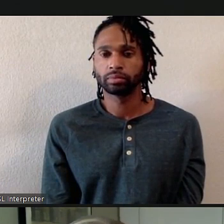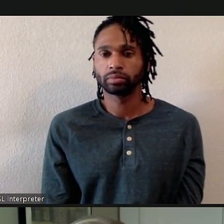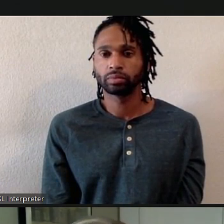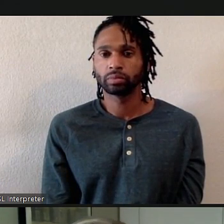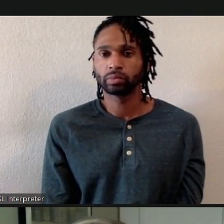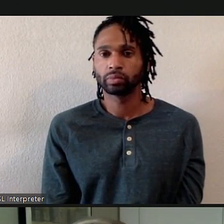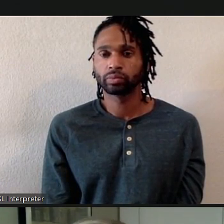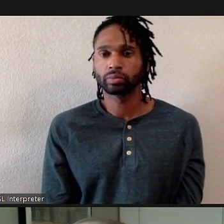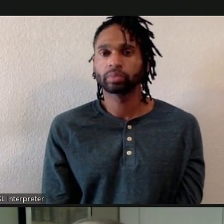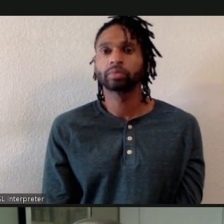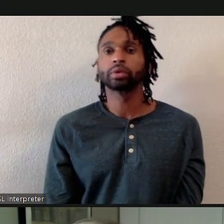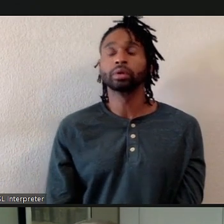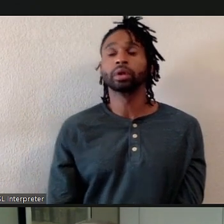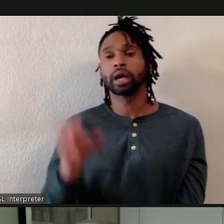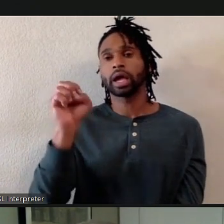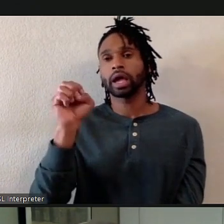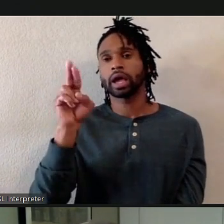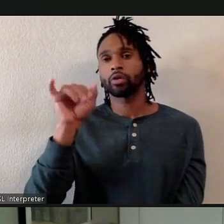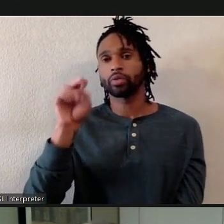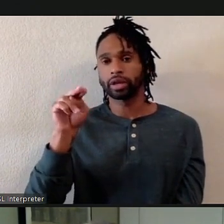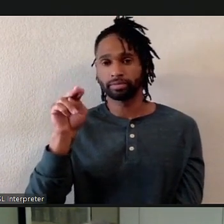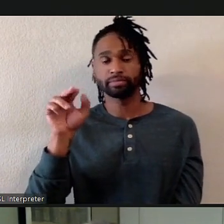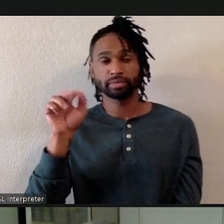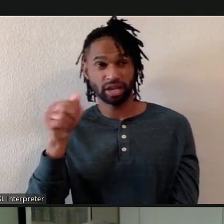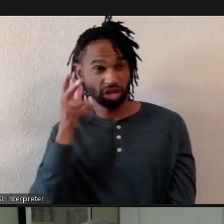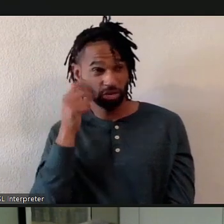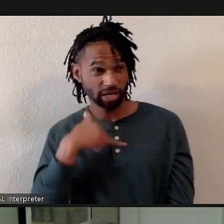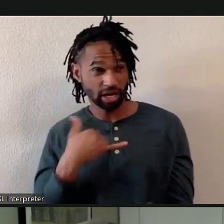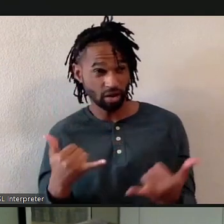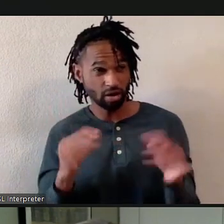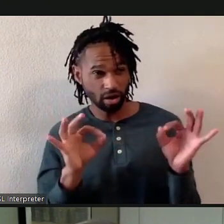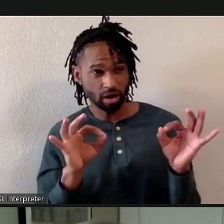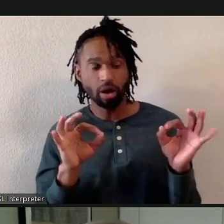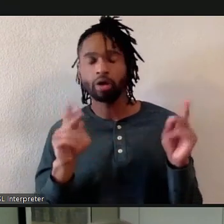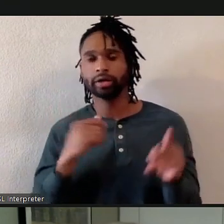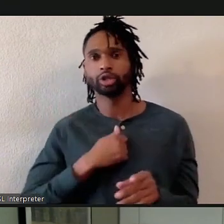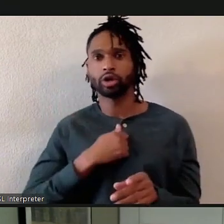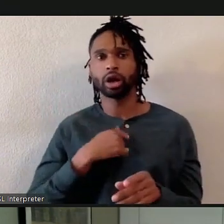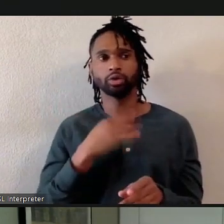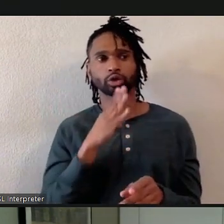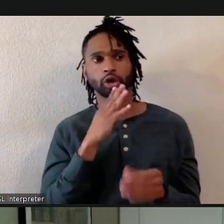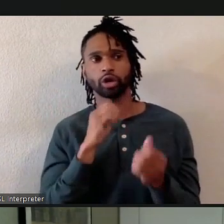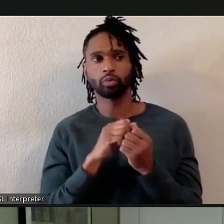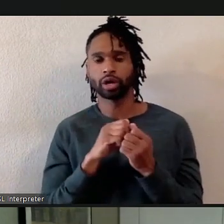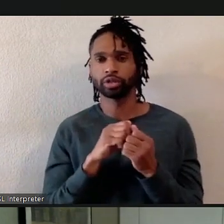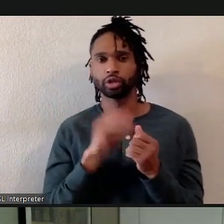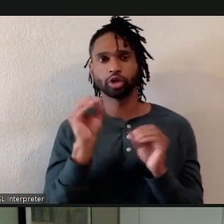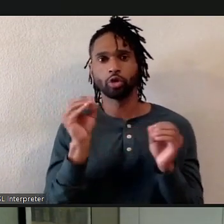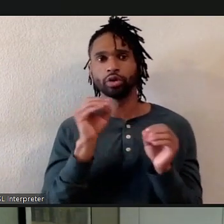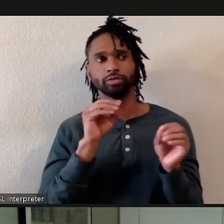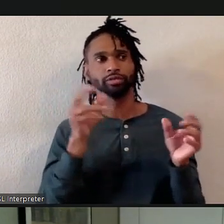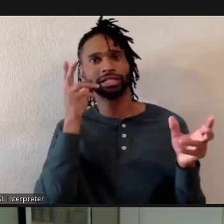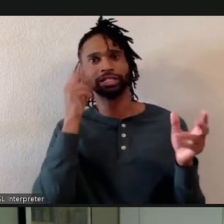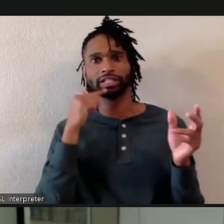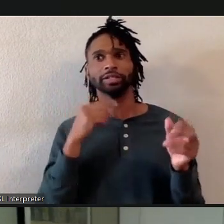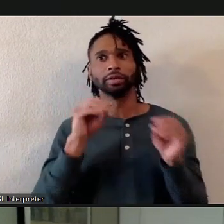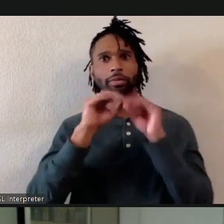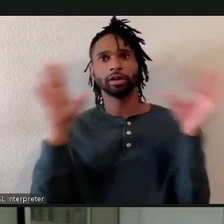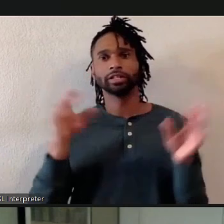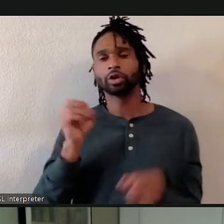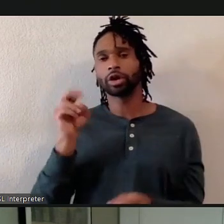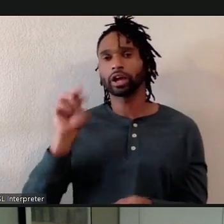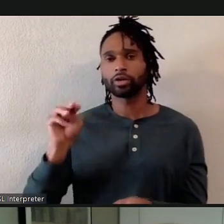Okay, can you guys hear me now? Oh, yes, we can hear you now. Sorry, I was talking with no one listening, apparently. This is Erin Prater